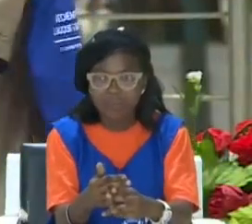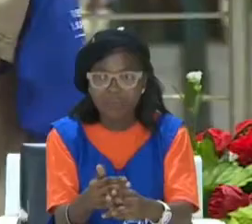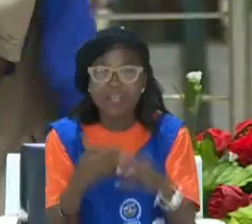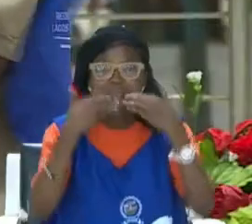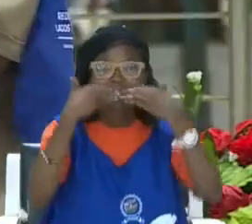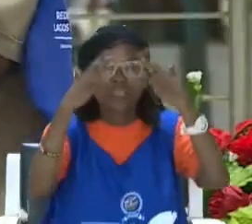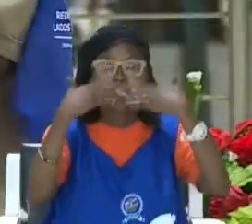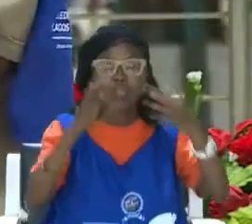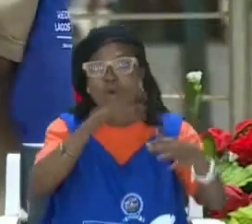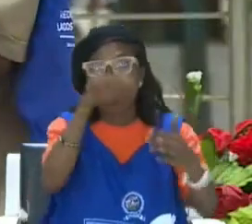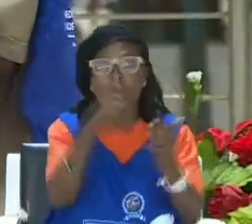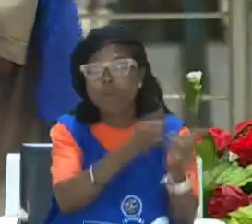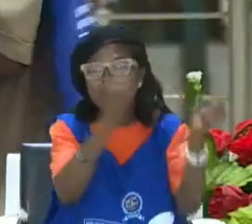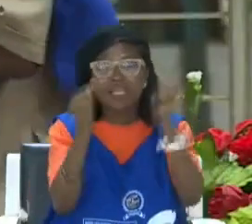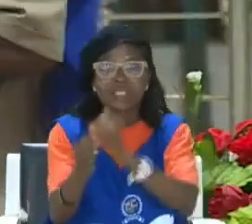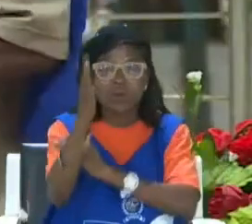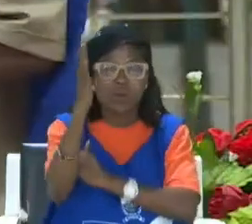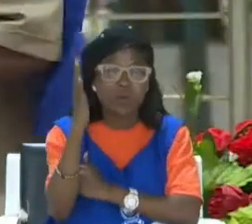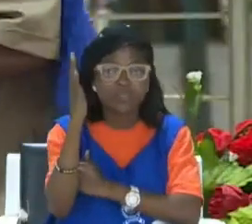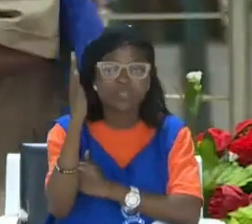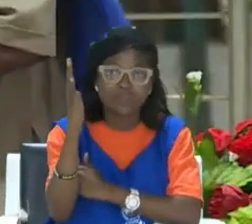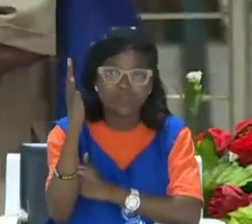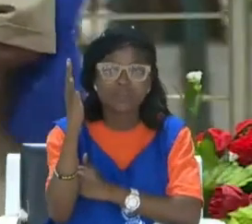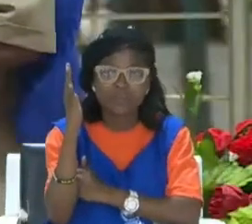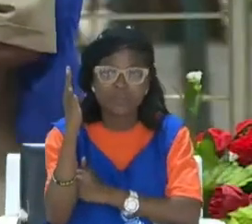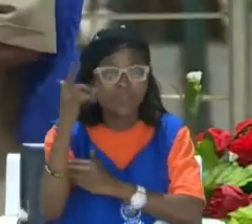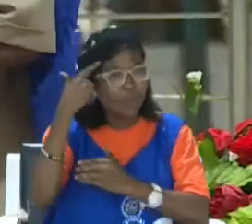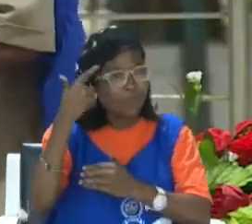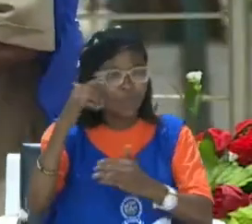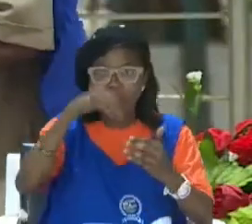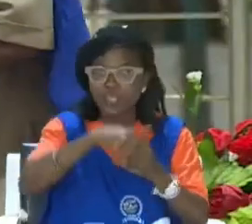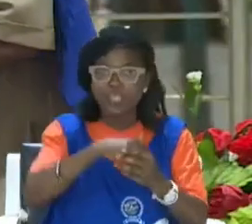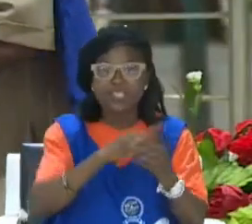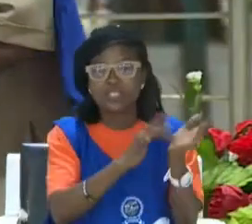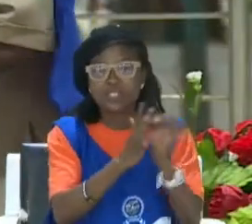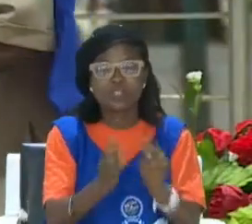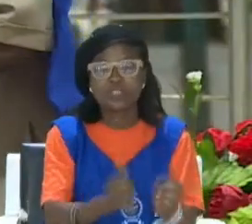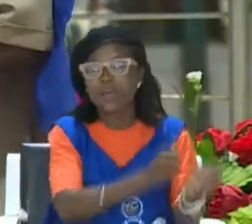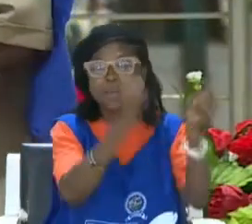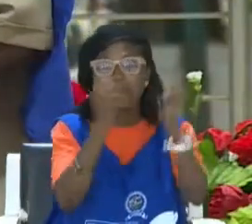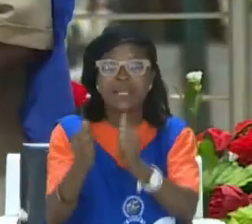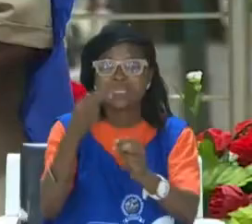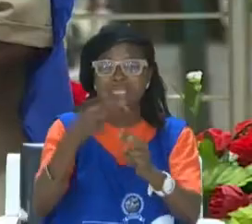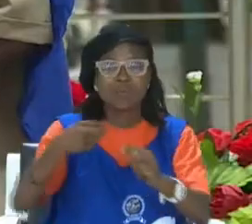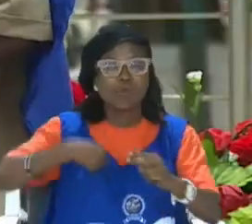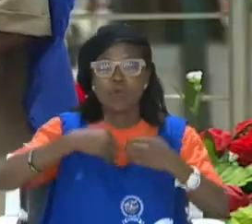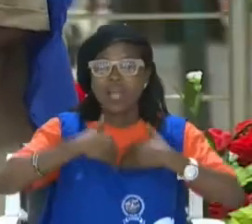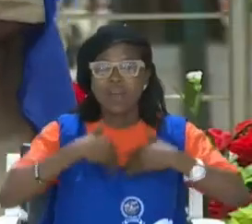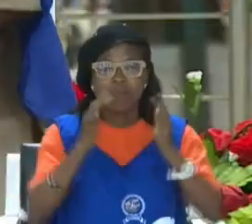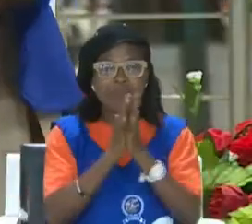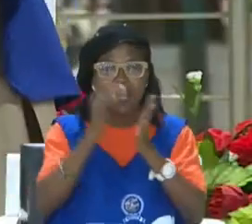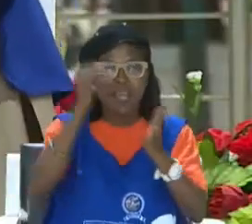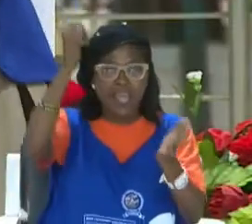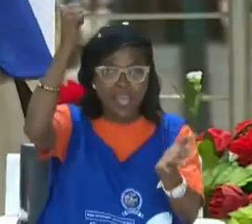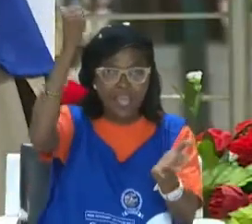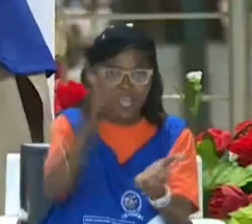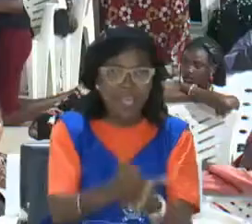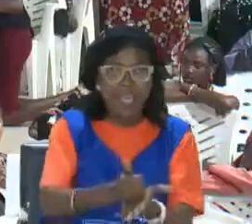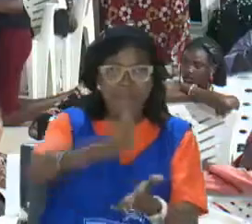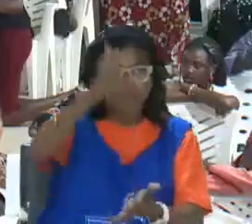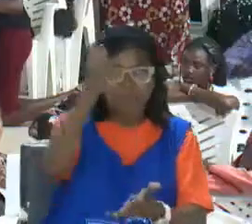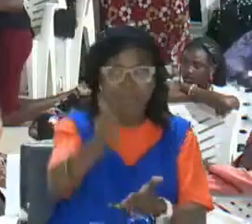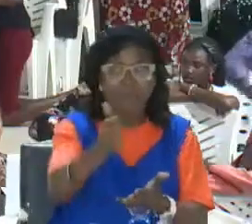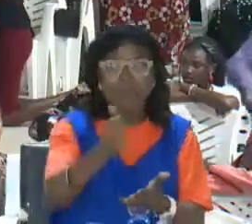Thank you, Almighty God, for in Jesus' mighty name we have prayed.